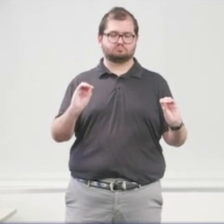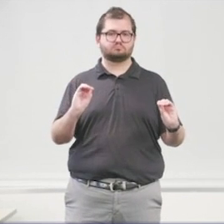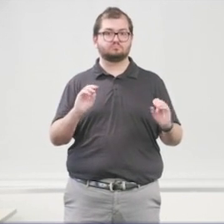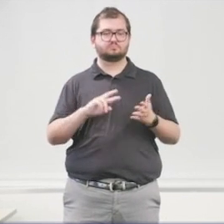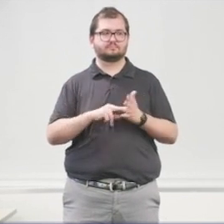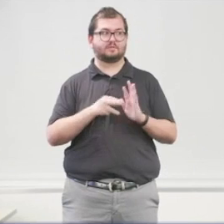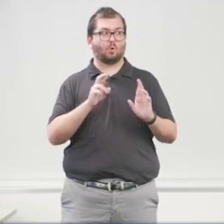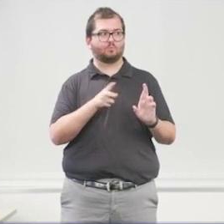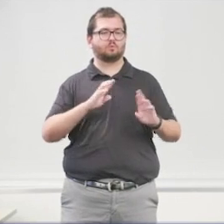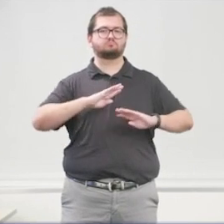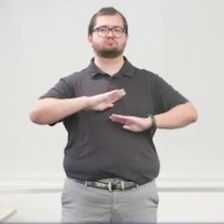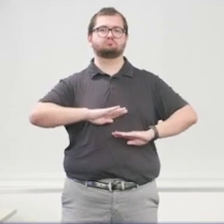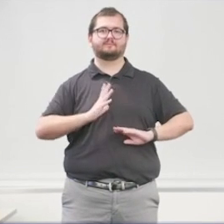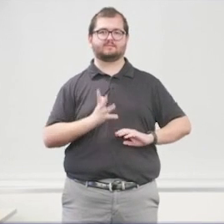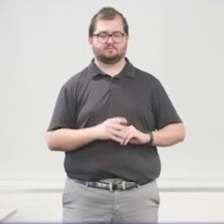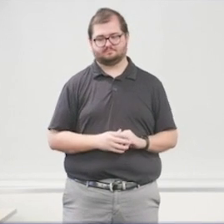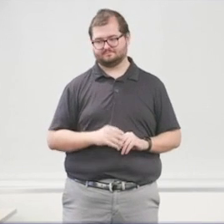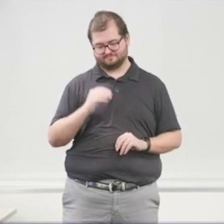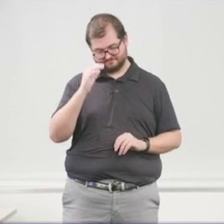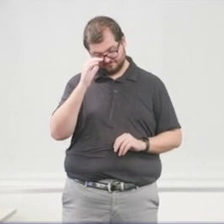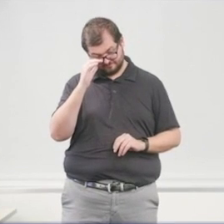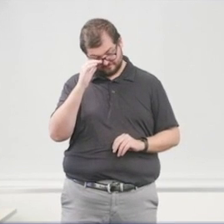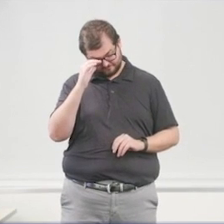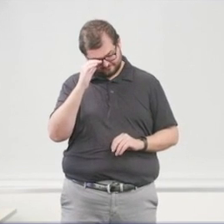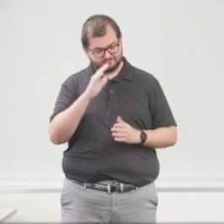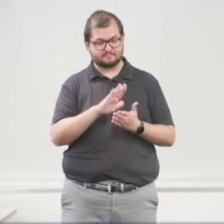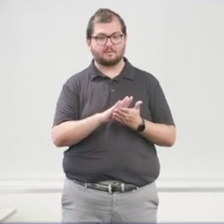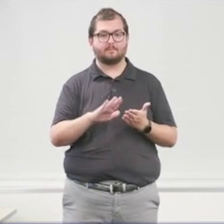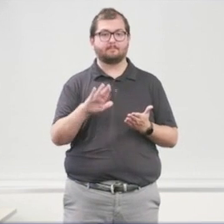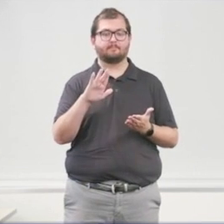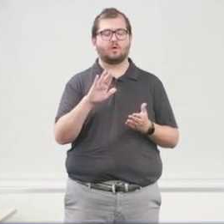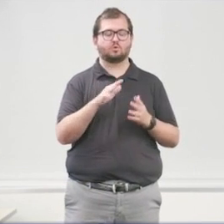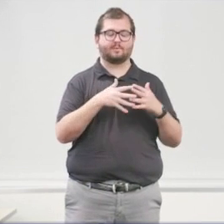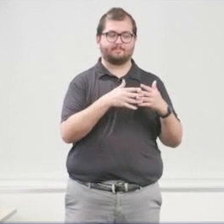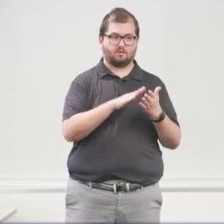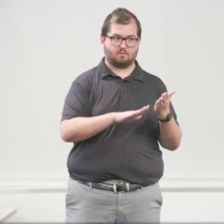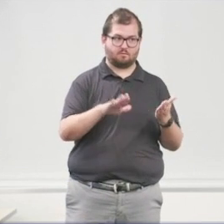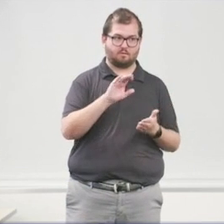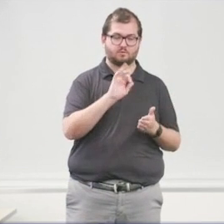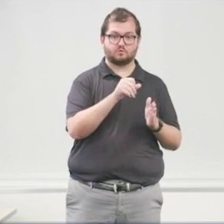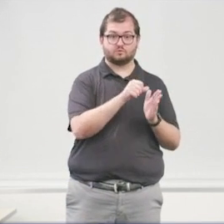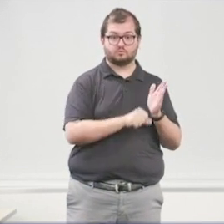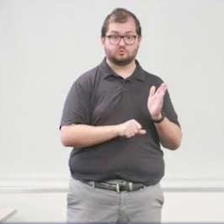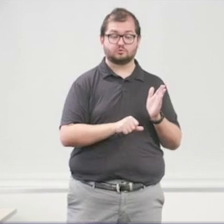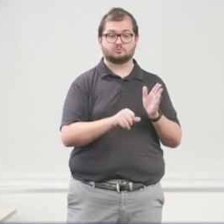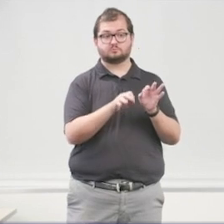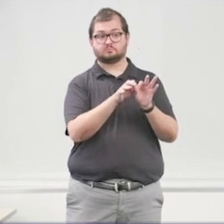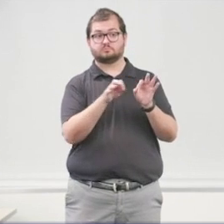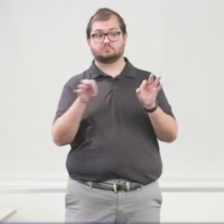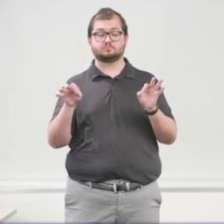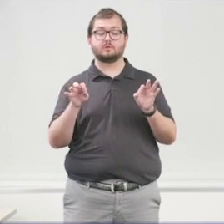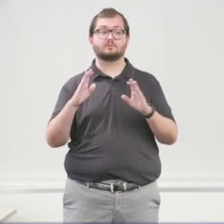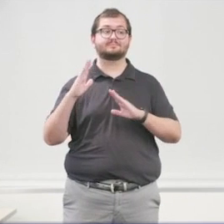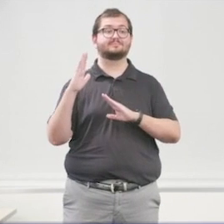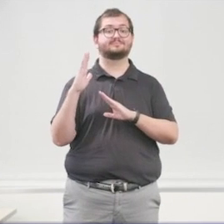everybody's okay with it. American College of Surgeons state that the number one cause of preventable